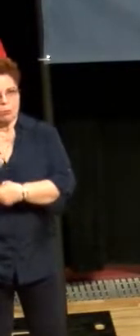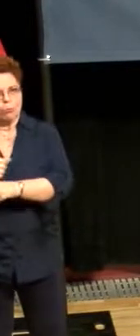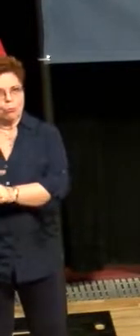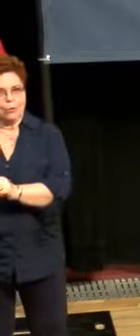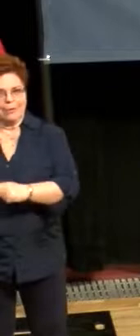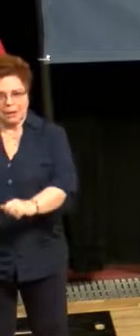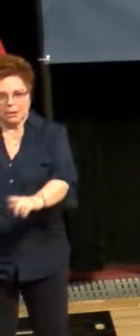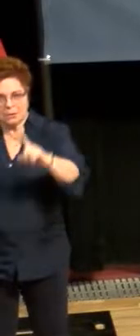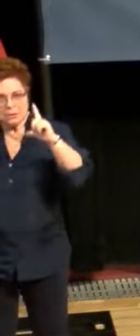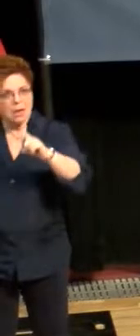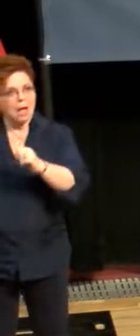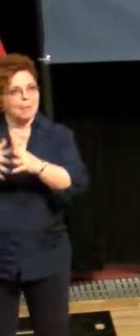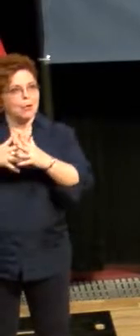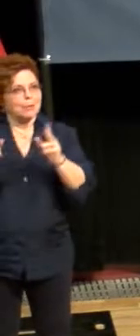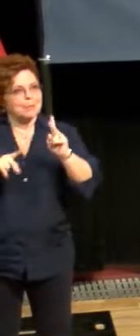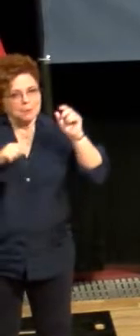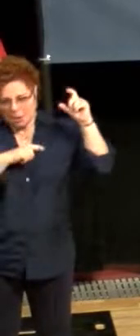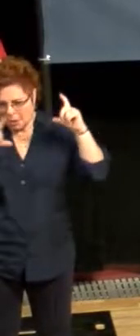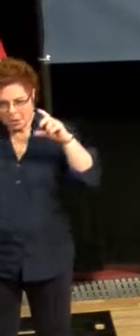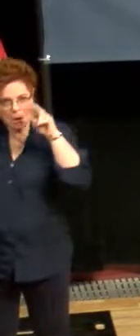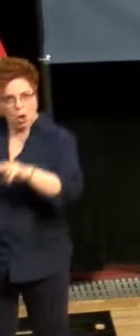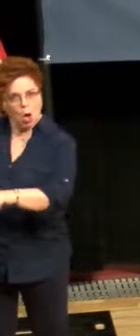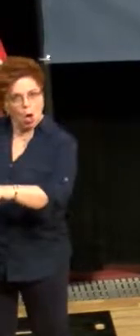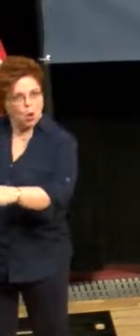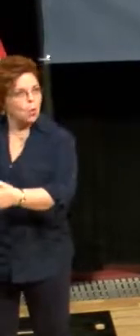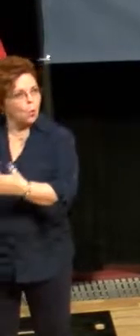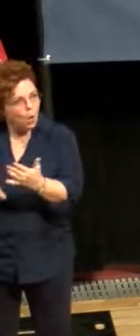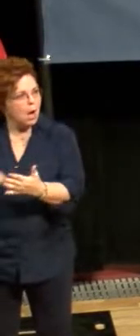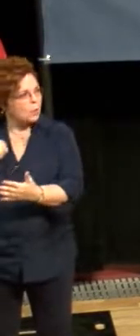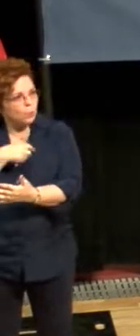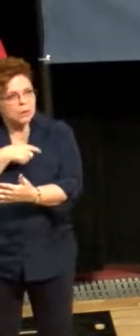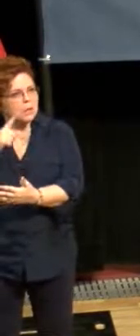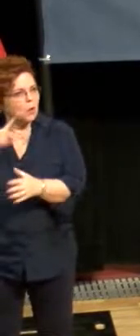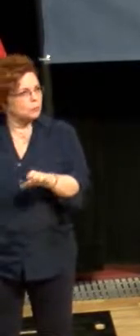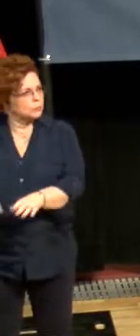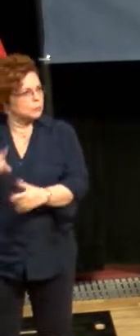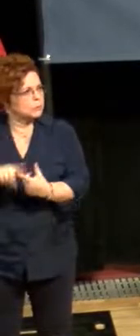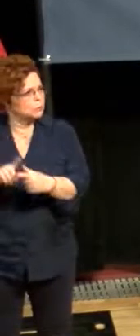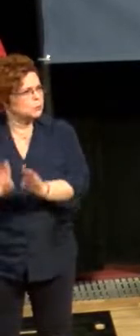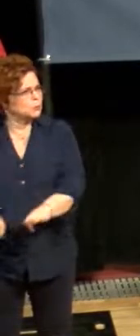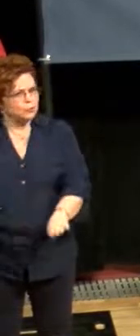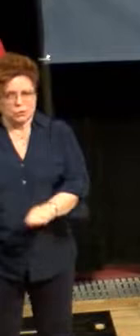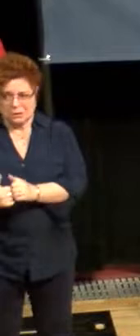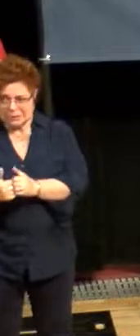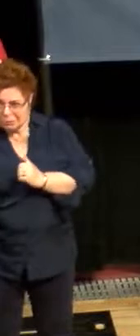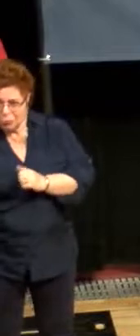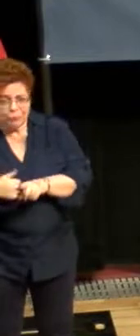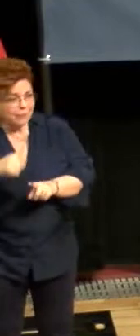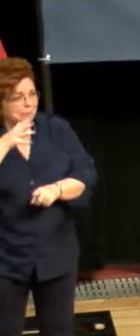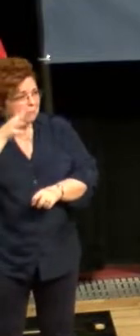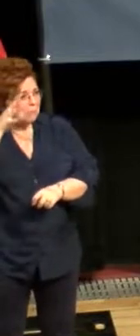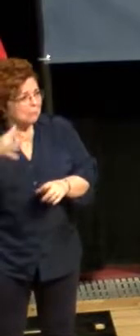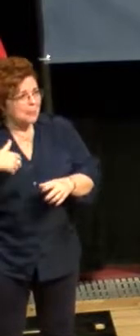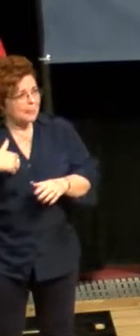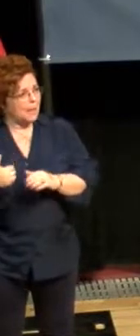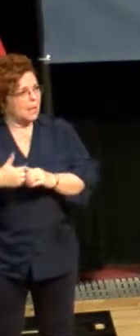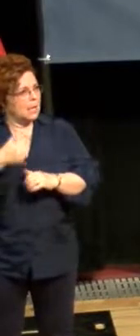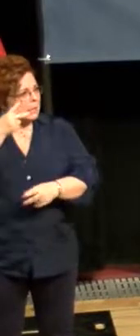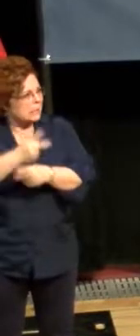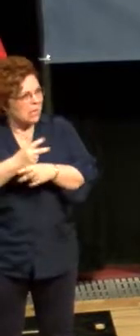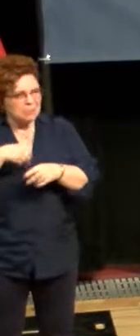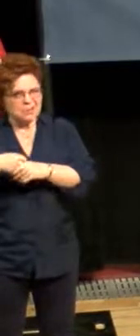burner and let American people know that this is just not what we should be standing for. Children should not be separated from their families, right. Should not be